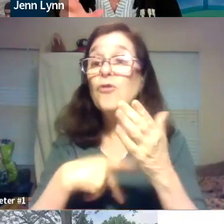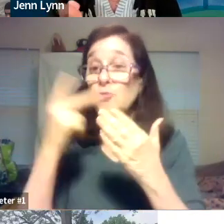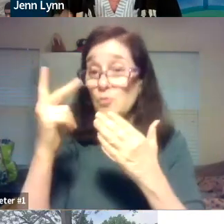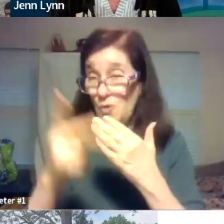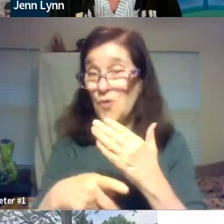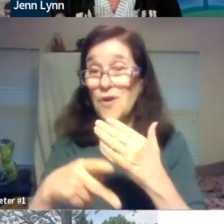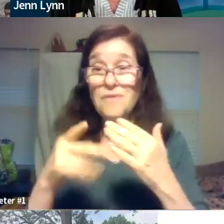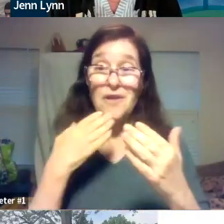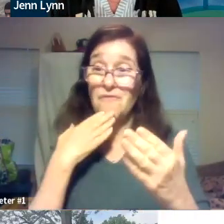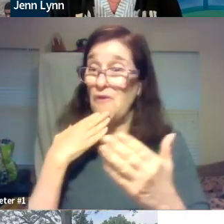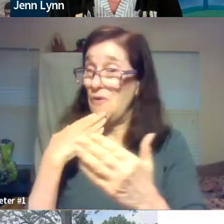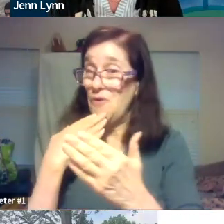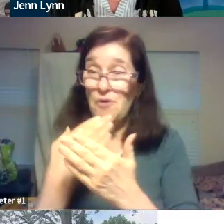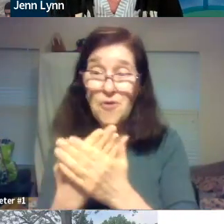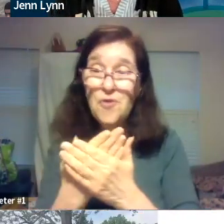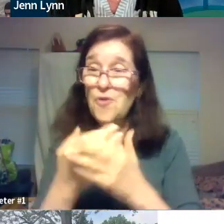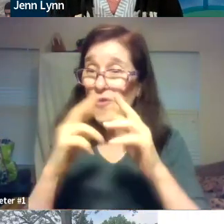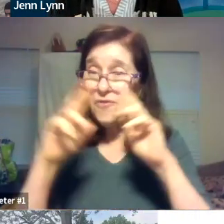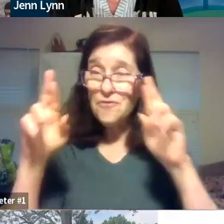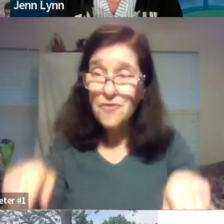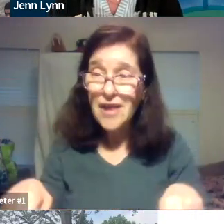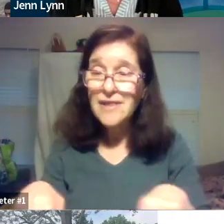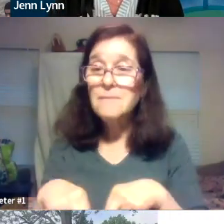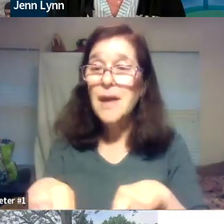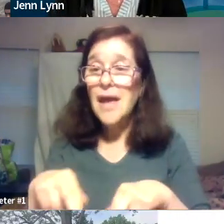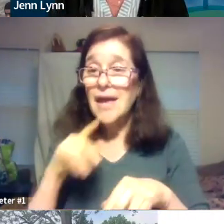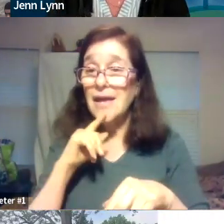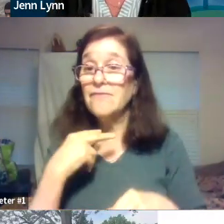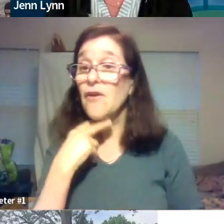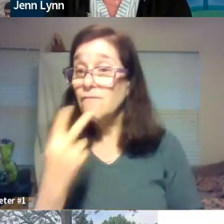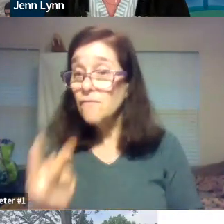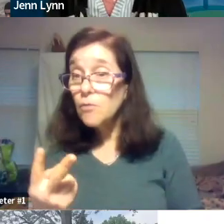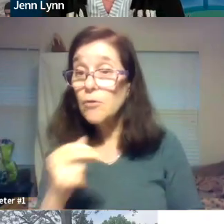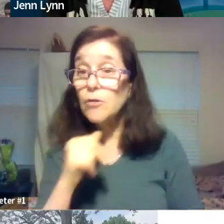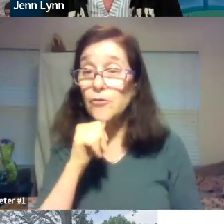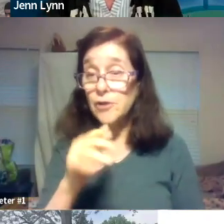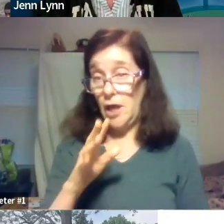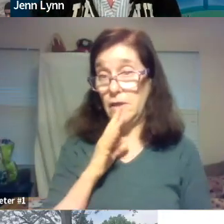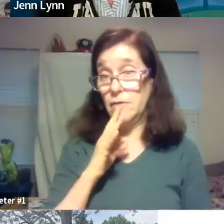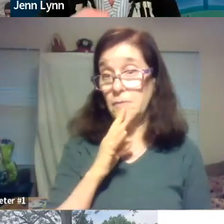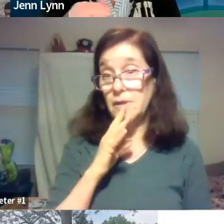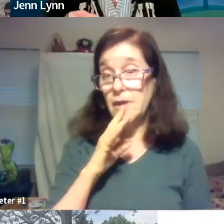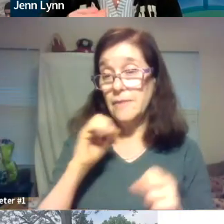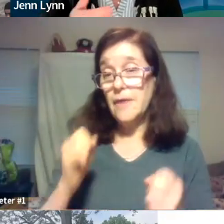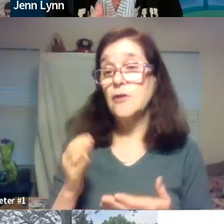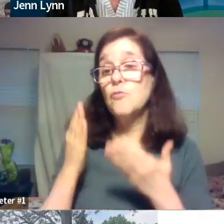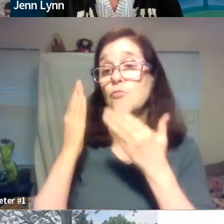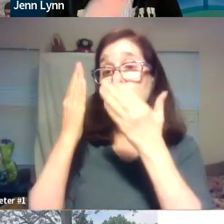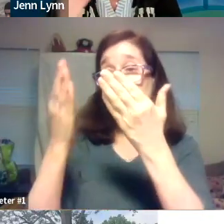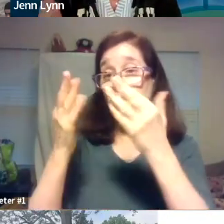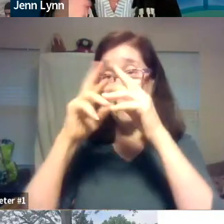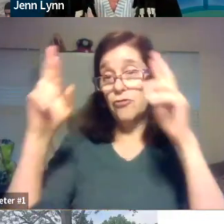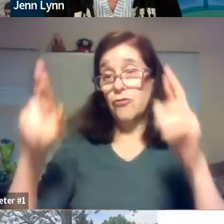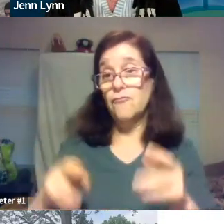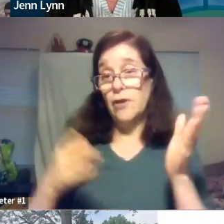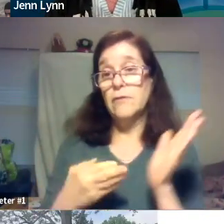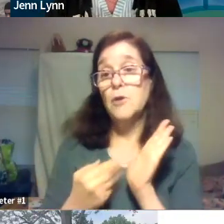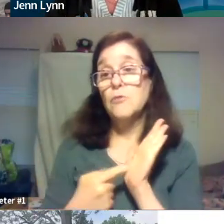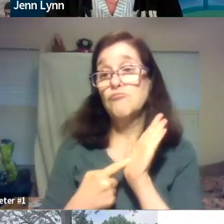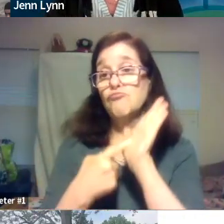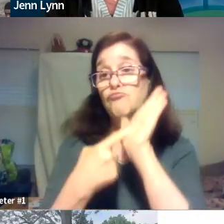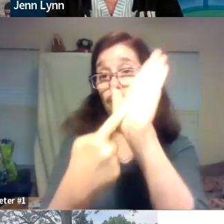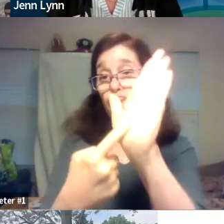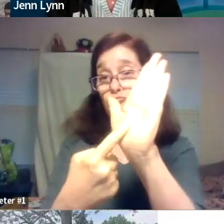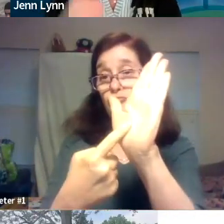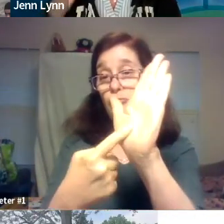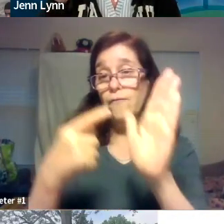would have a very well-rounded resume, and whether they are verbal or non-speaking, they could present that resume to a job,